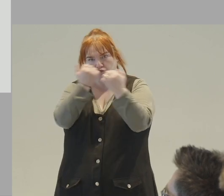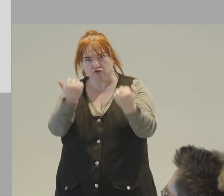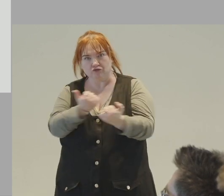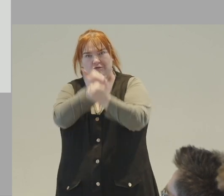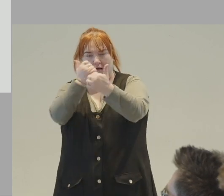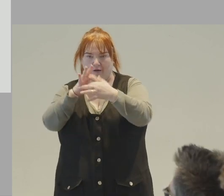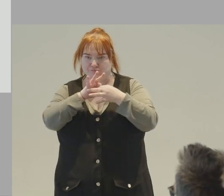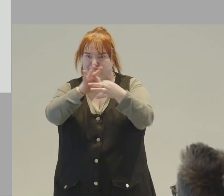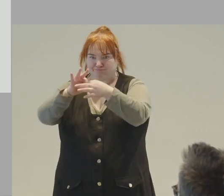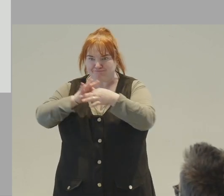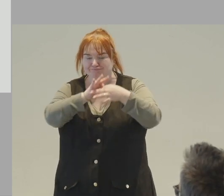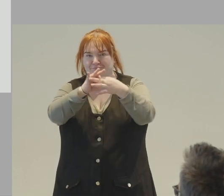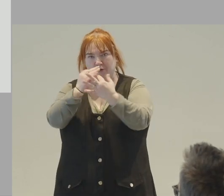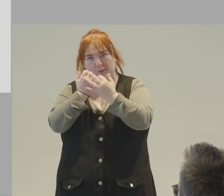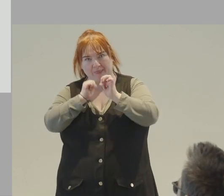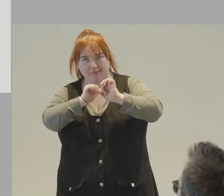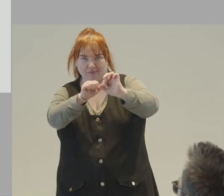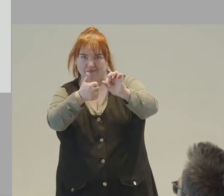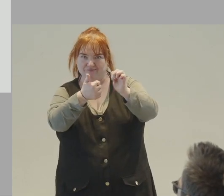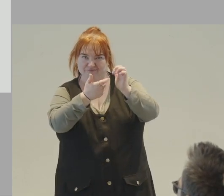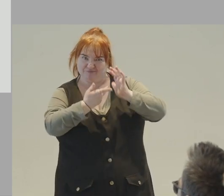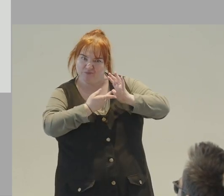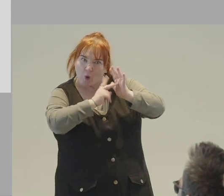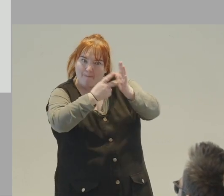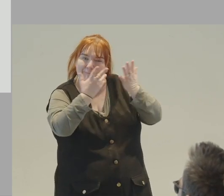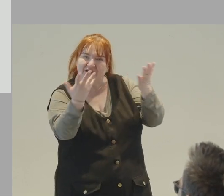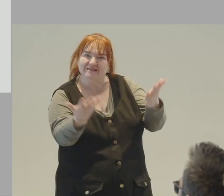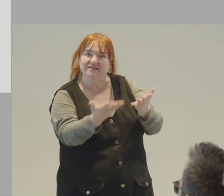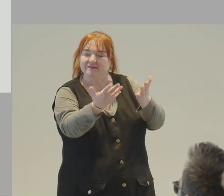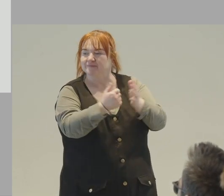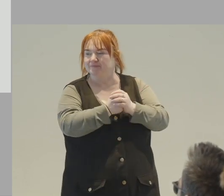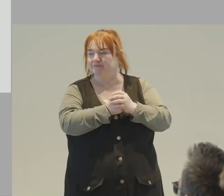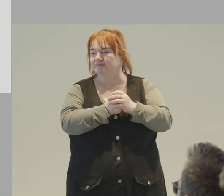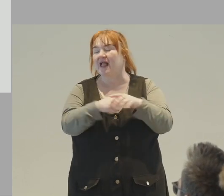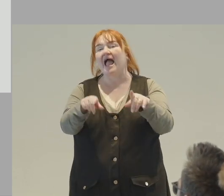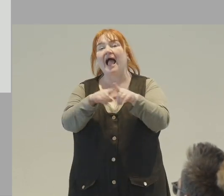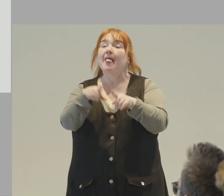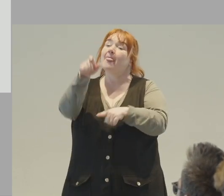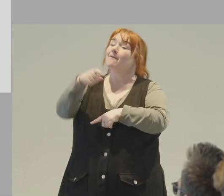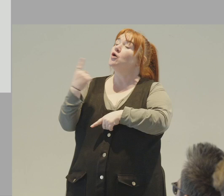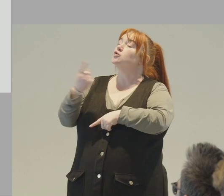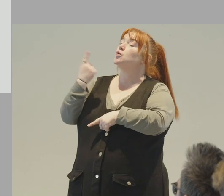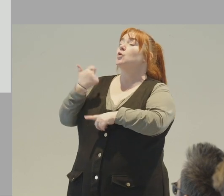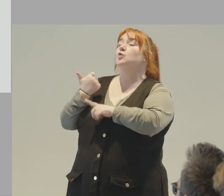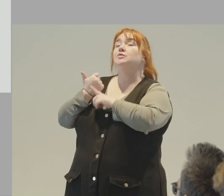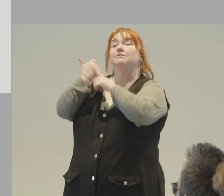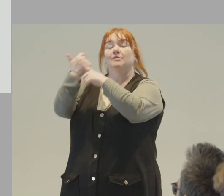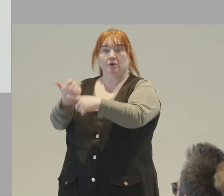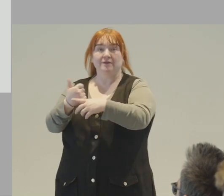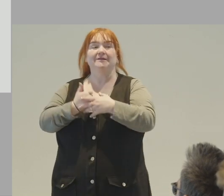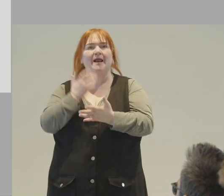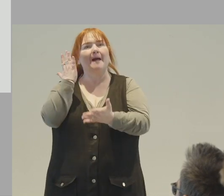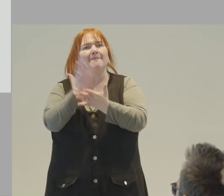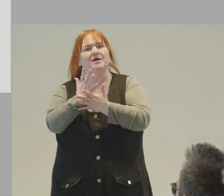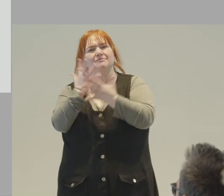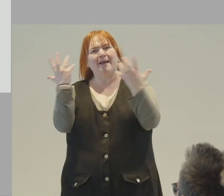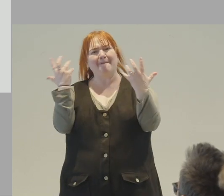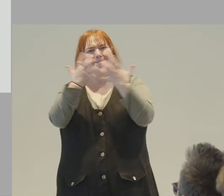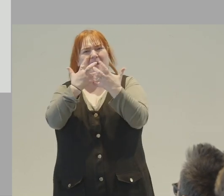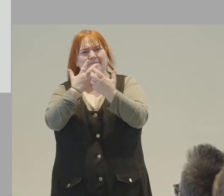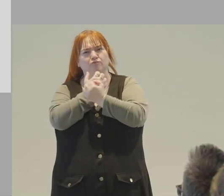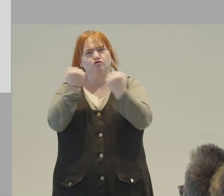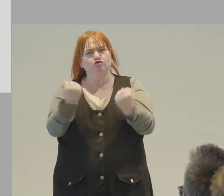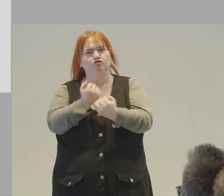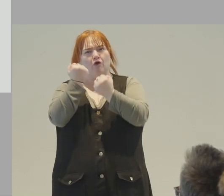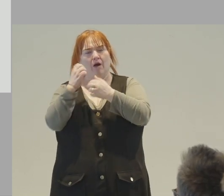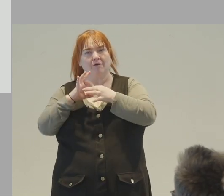person with the person that's being supported and the person that's doing the supporting. That needs to be a really strong relationship, and